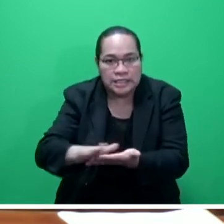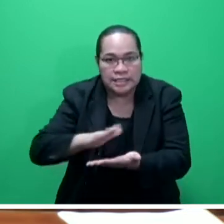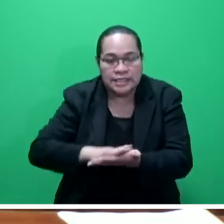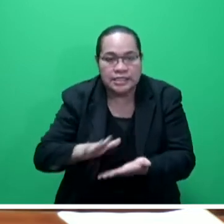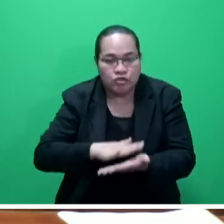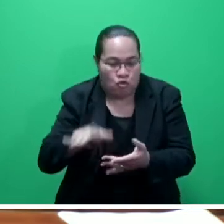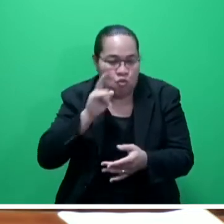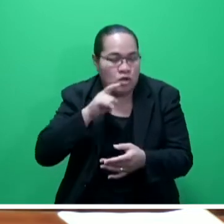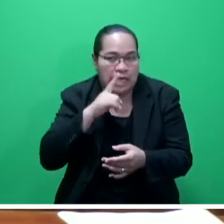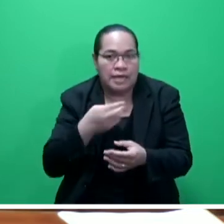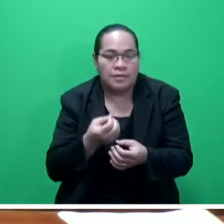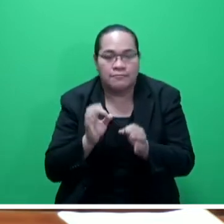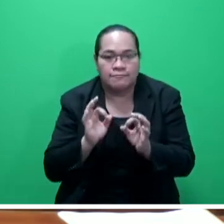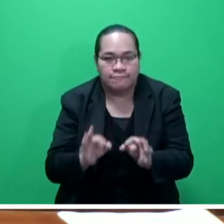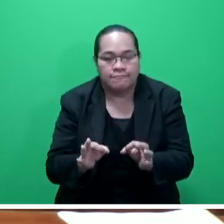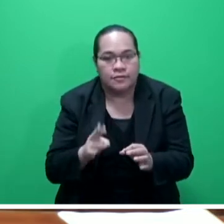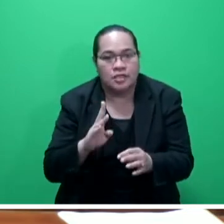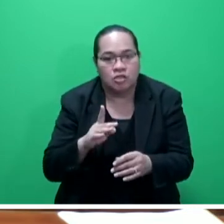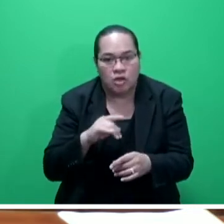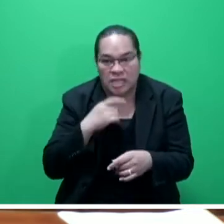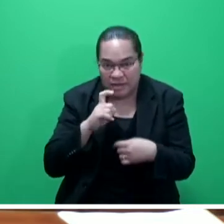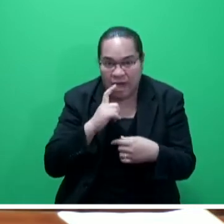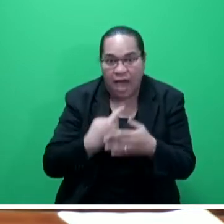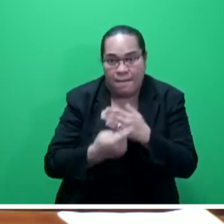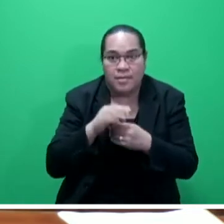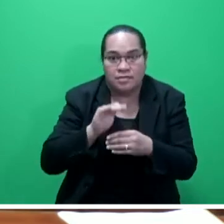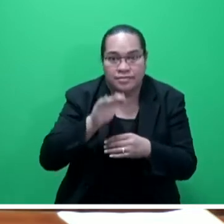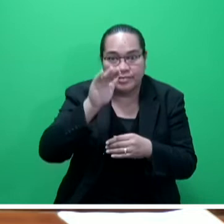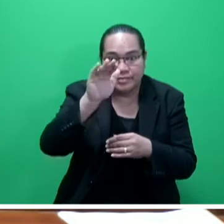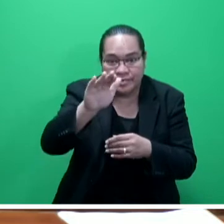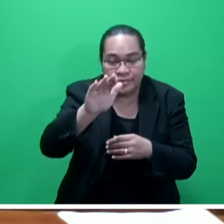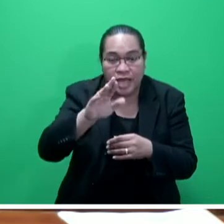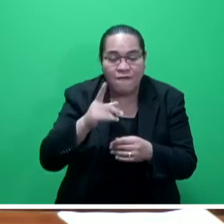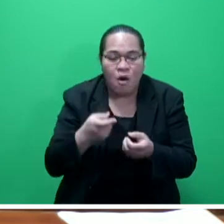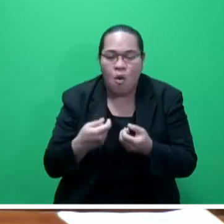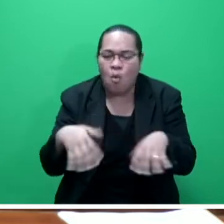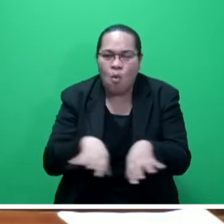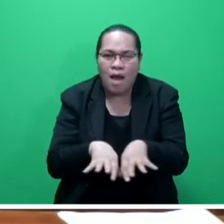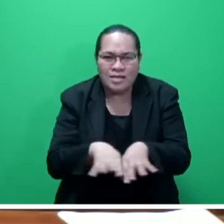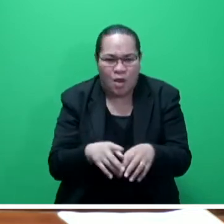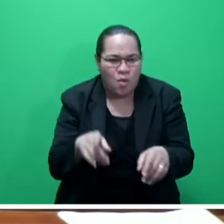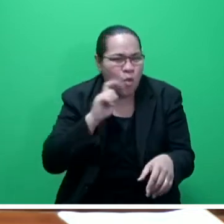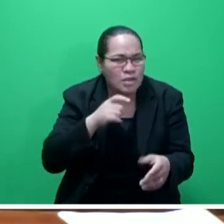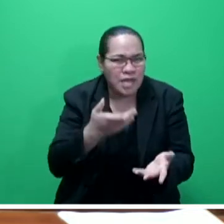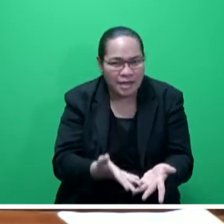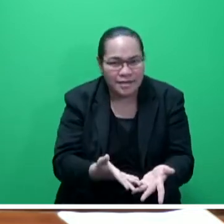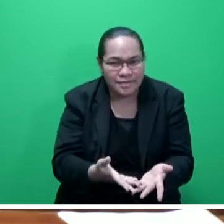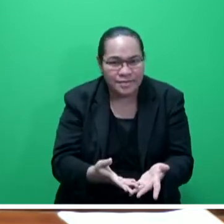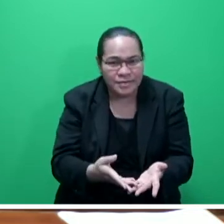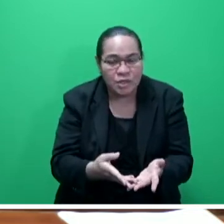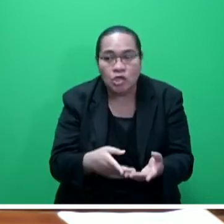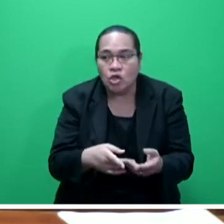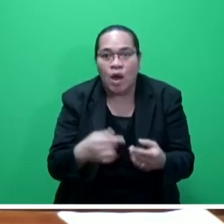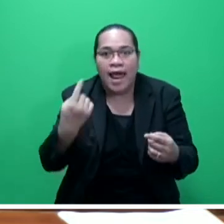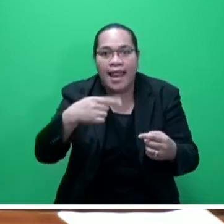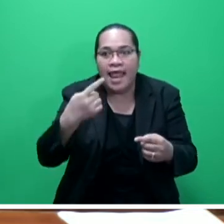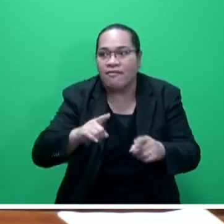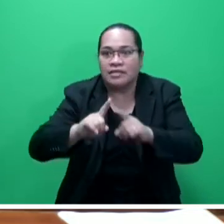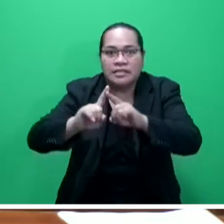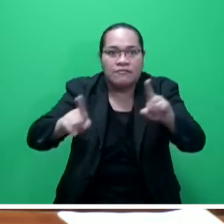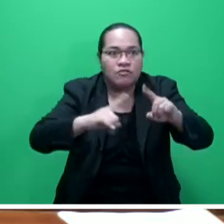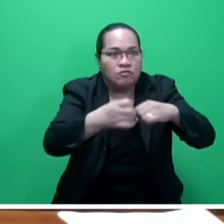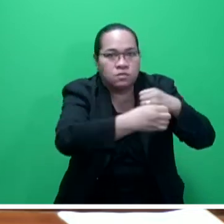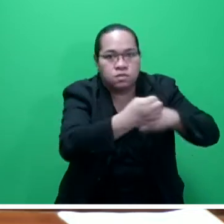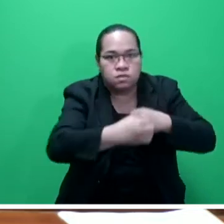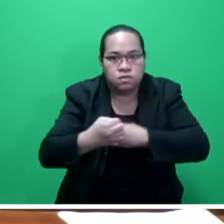may take place in the future in Vaturu Dam. For wastewater, all receiving waters of the 11 wastewater treatment plants are